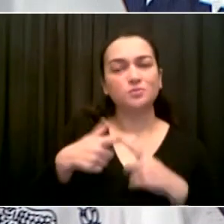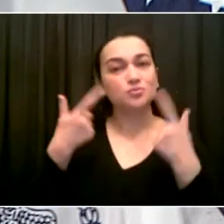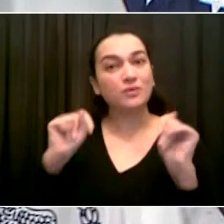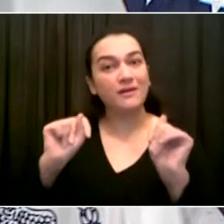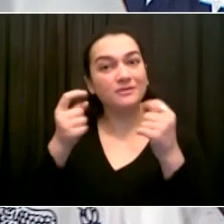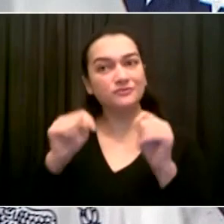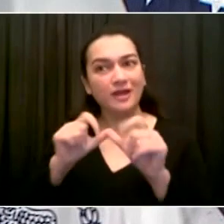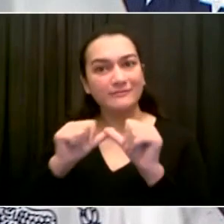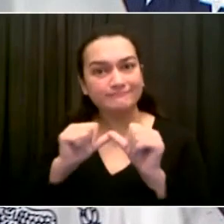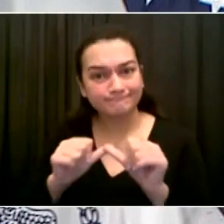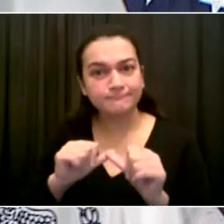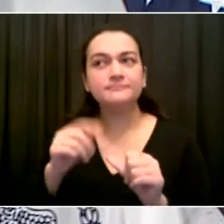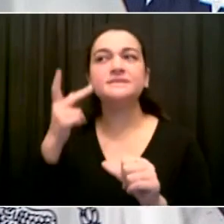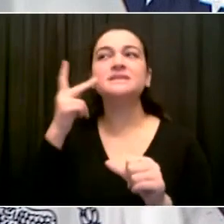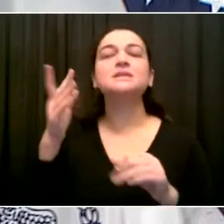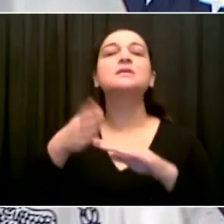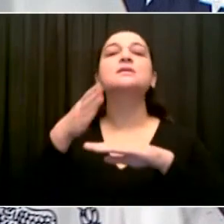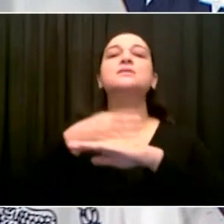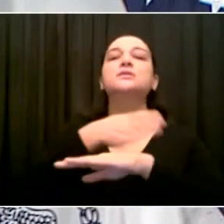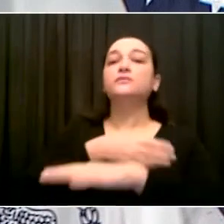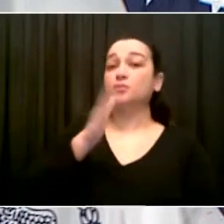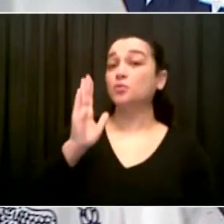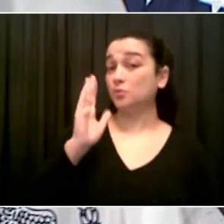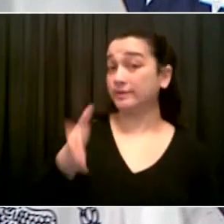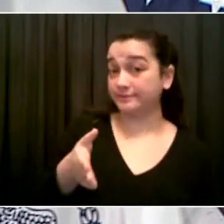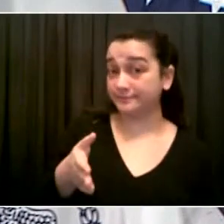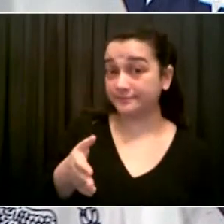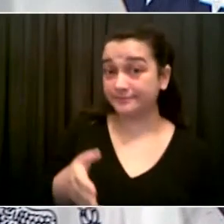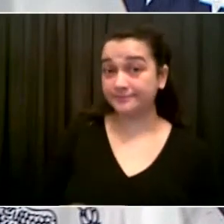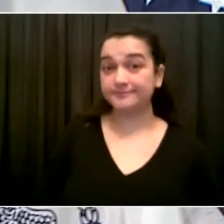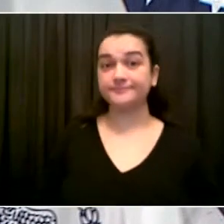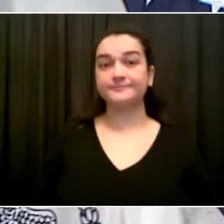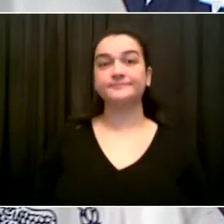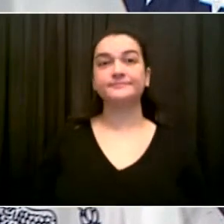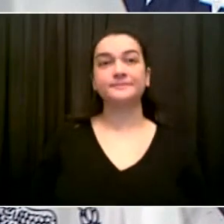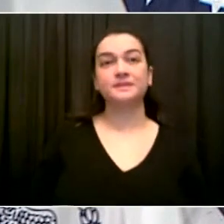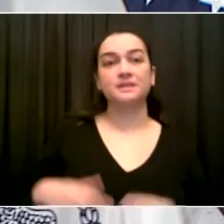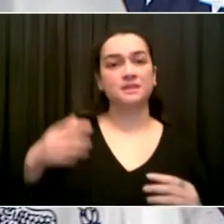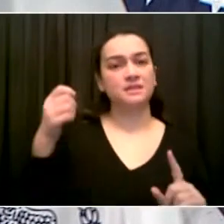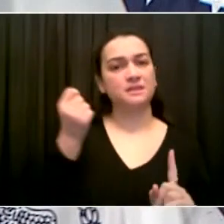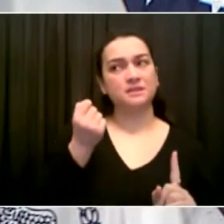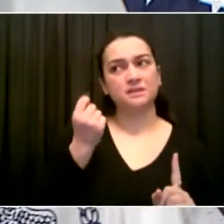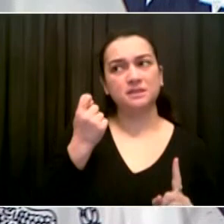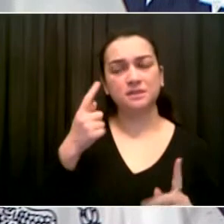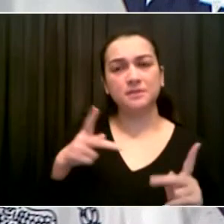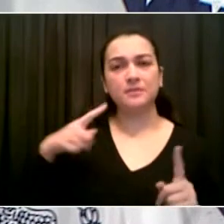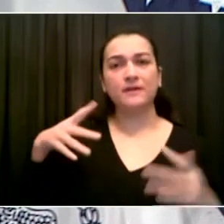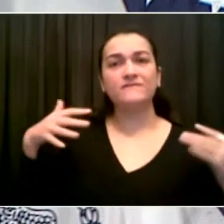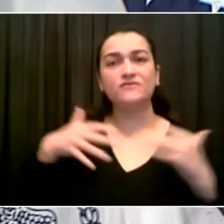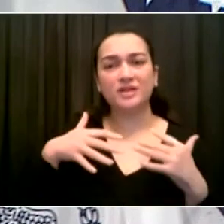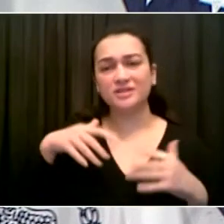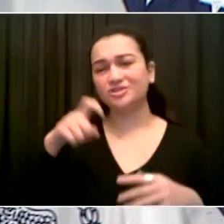really believe that. I've felt that my whole life here. Go ahead. Next is Katie from the Wall Street